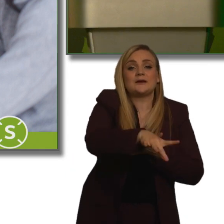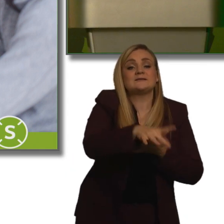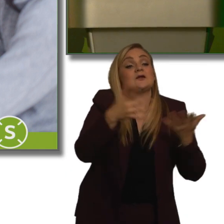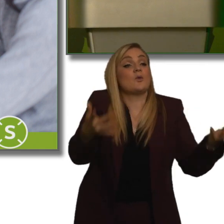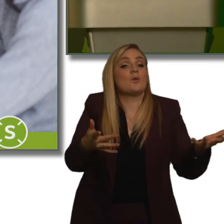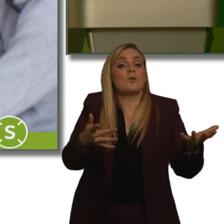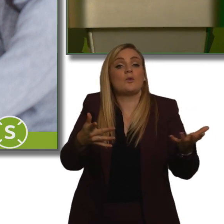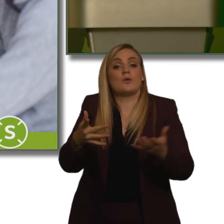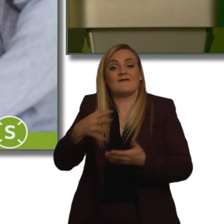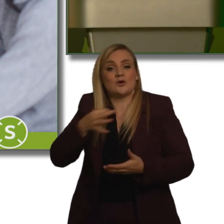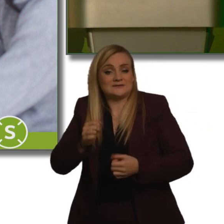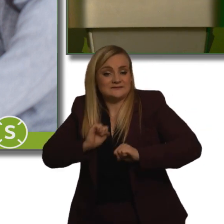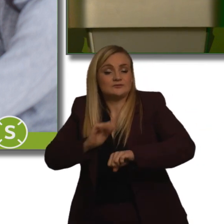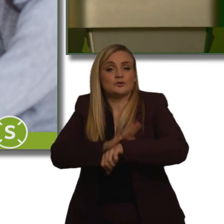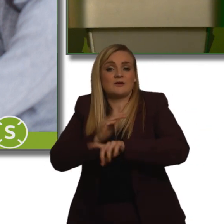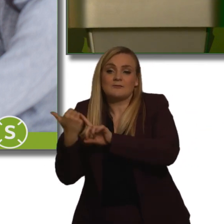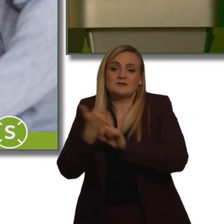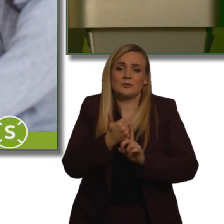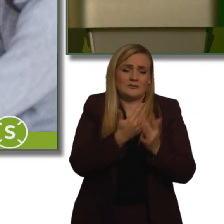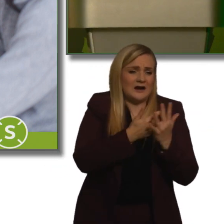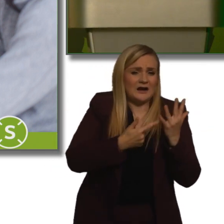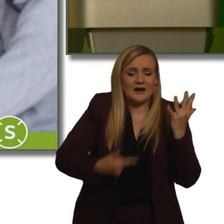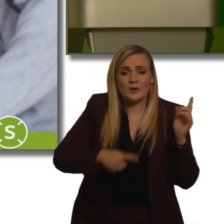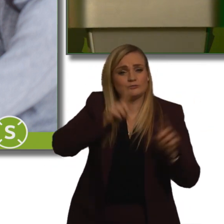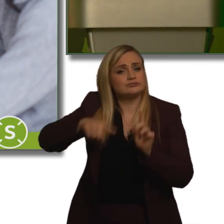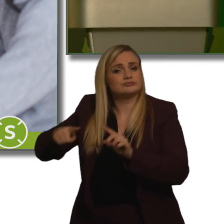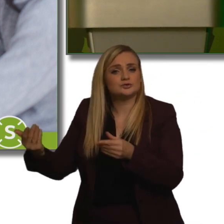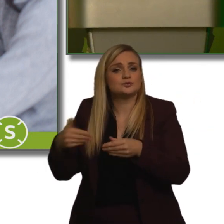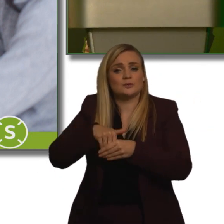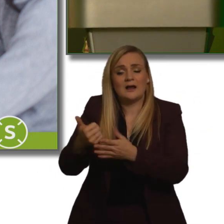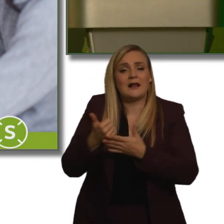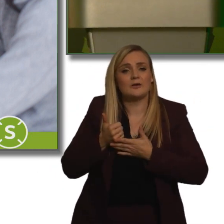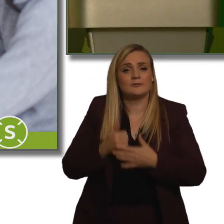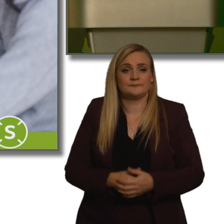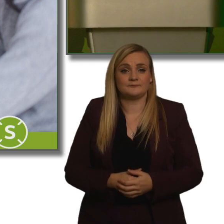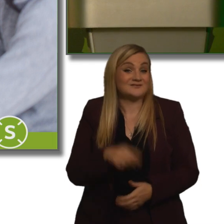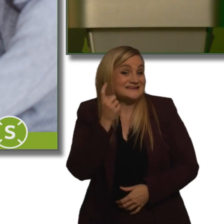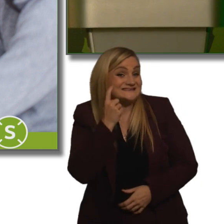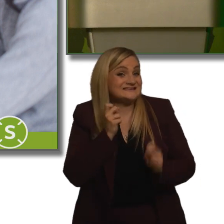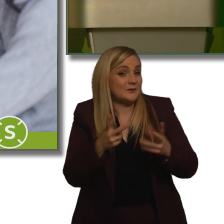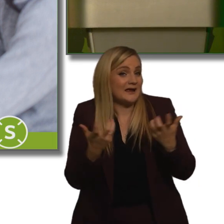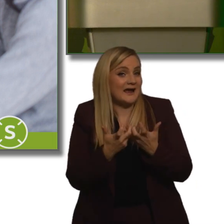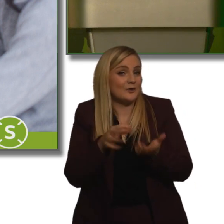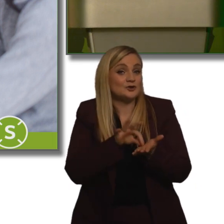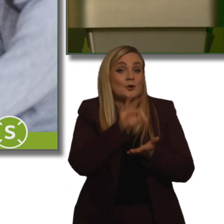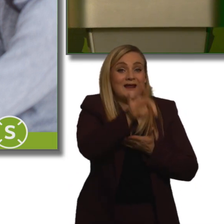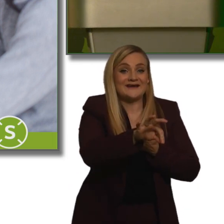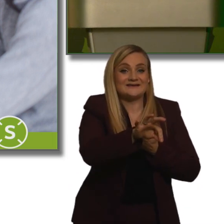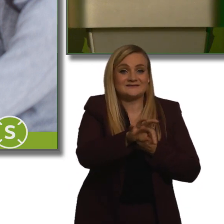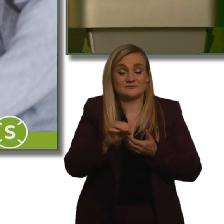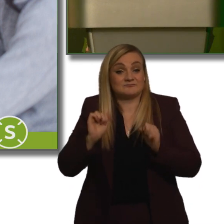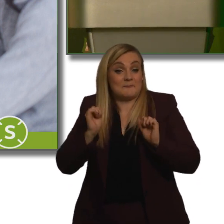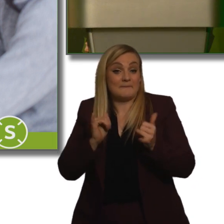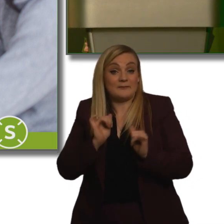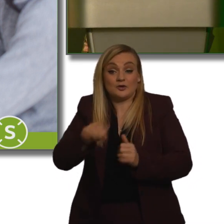time. There are so many ways that you can get involved. One of the easiest ways is to donate by rounding up your purchase